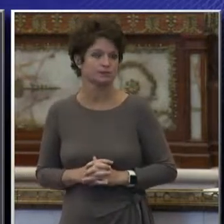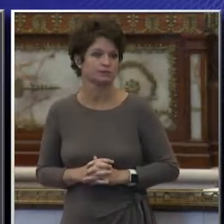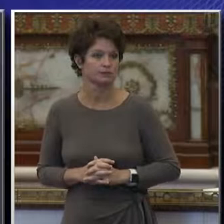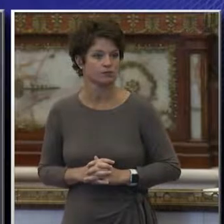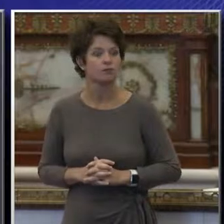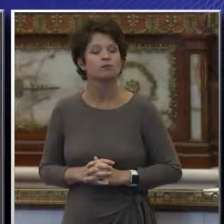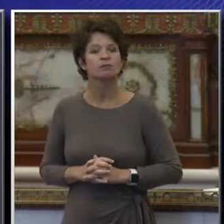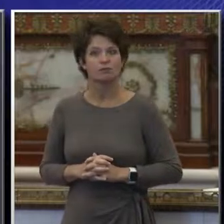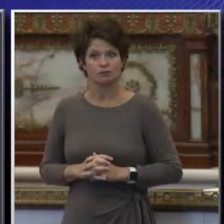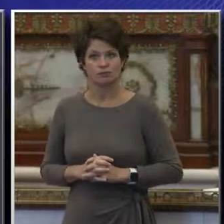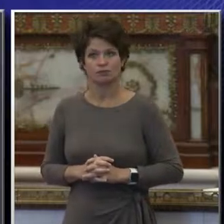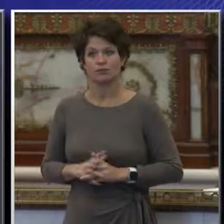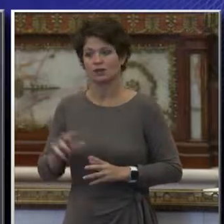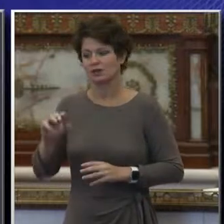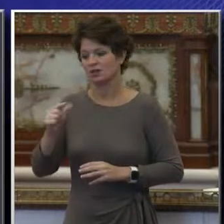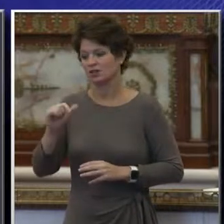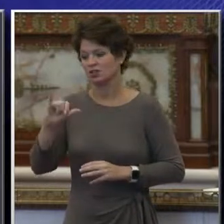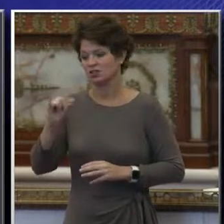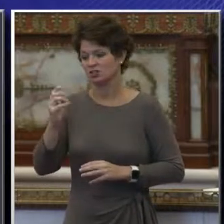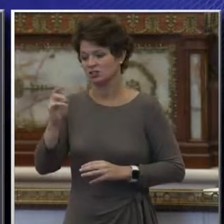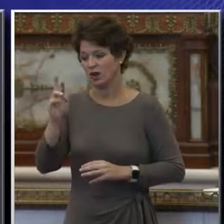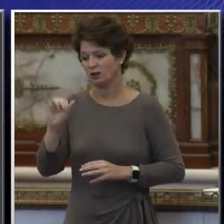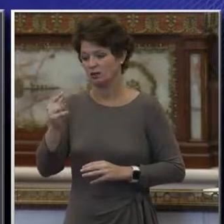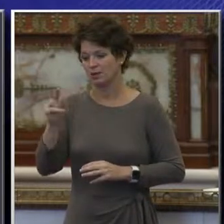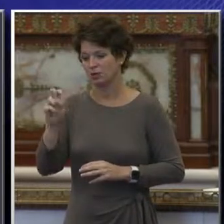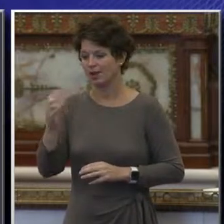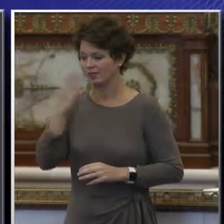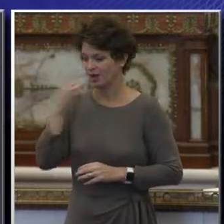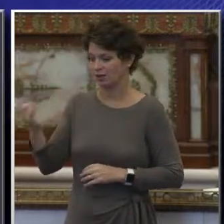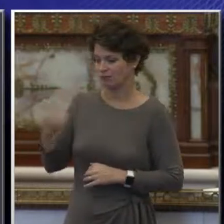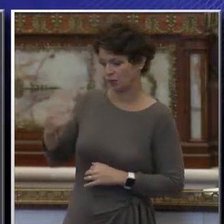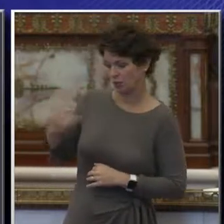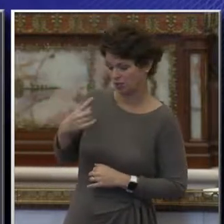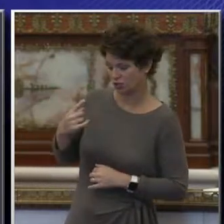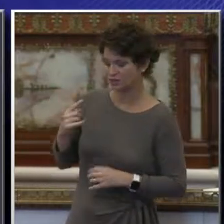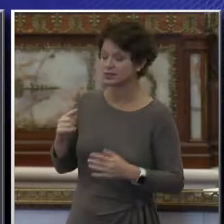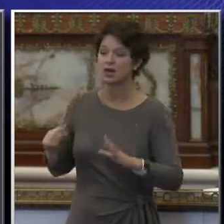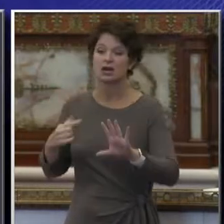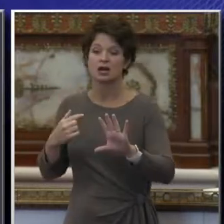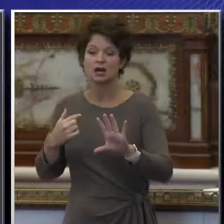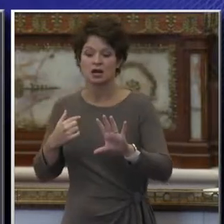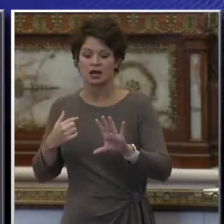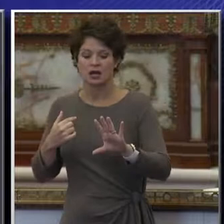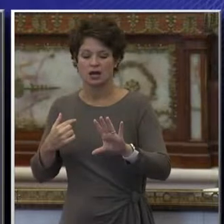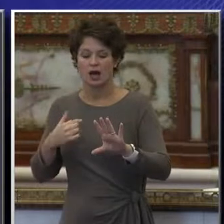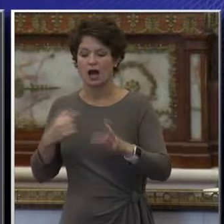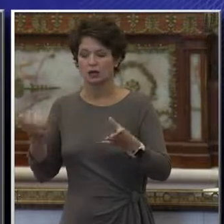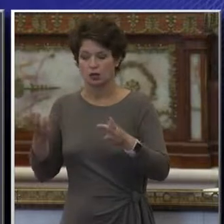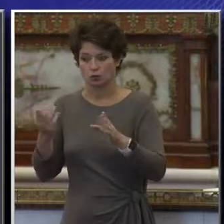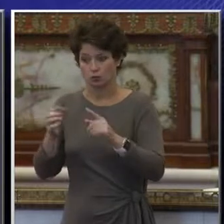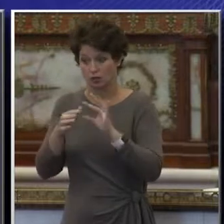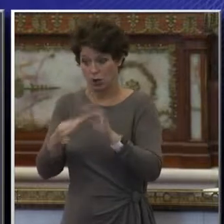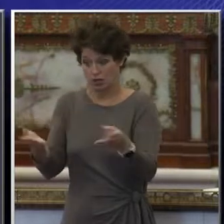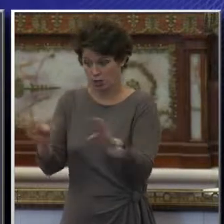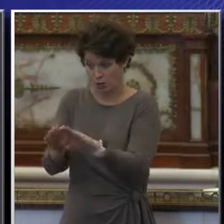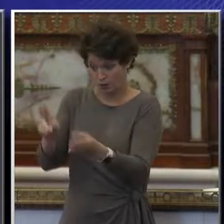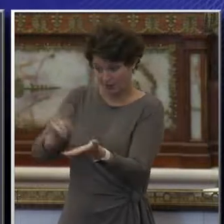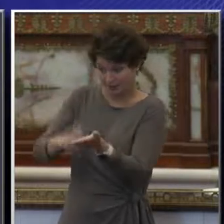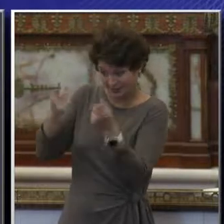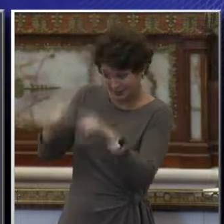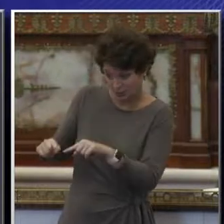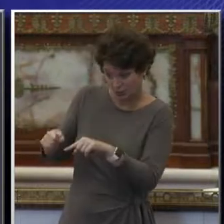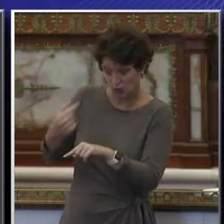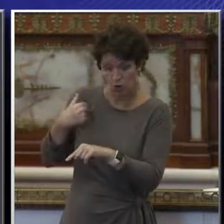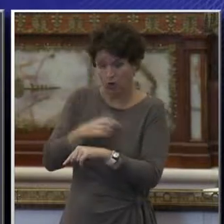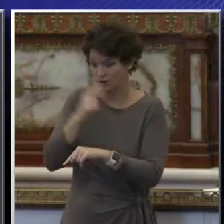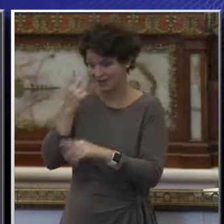Yeah, so again, this is Jeremy Gray. Thank you for those questions. I would say on closing, we don't see